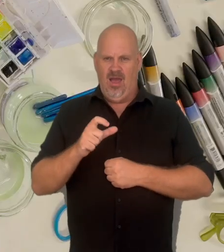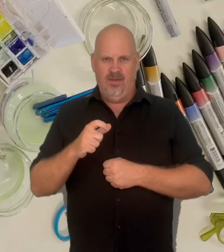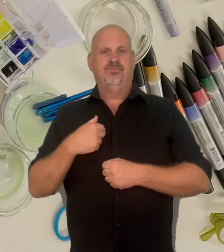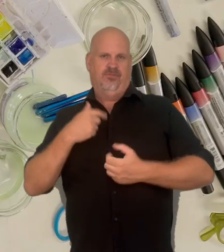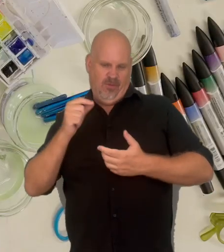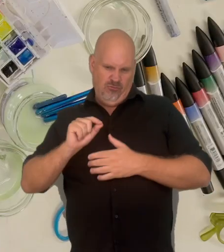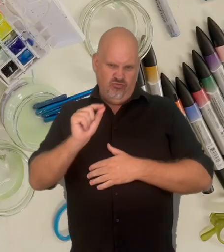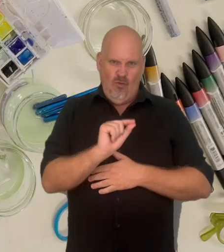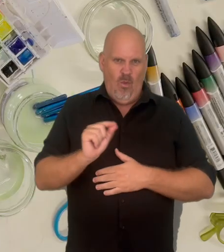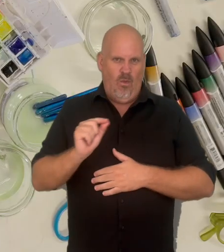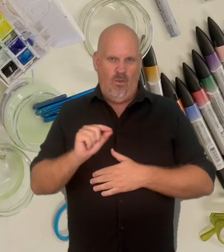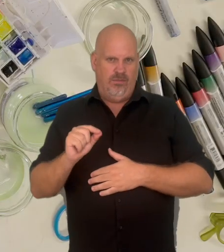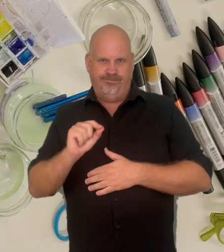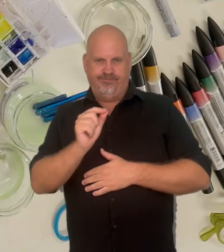this